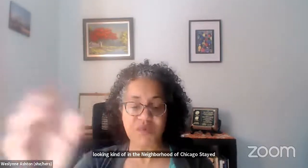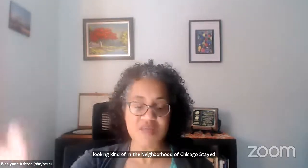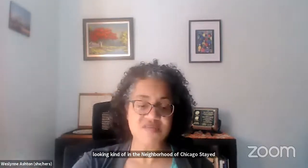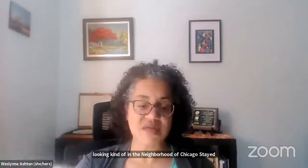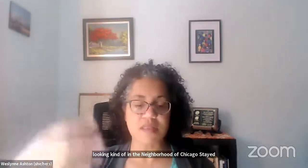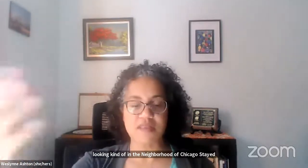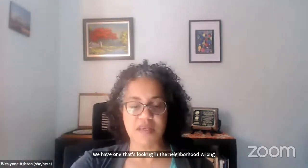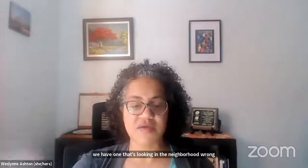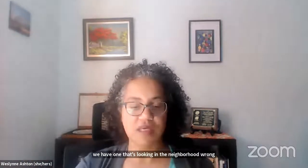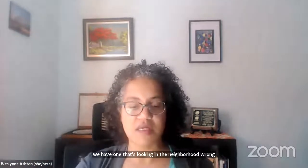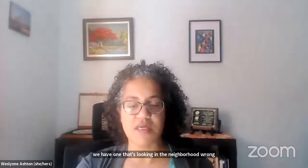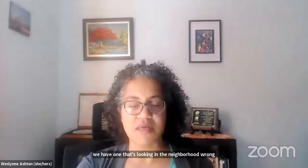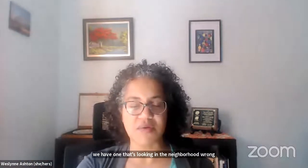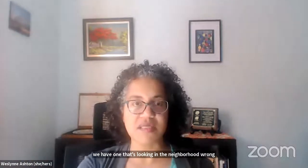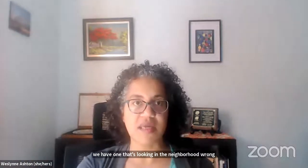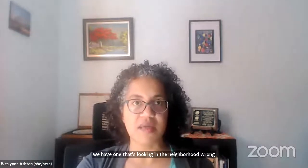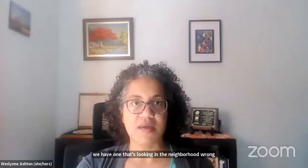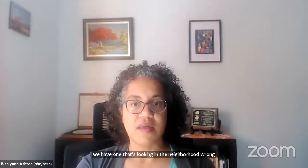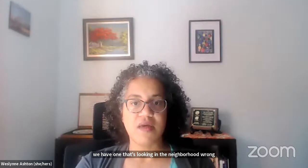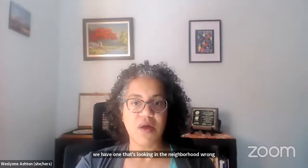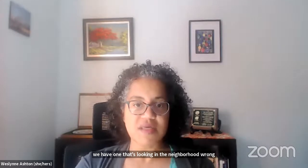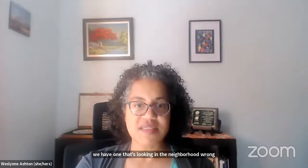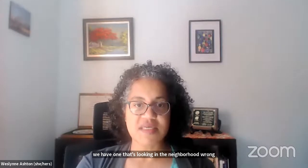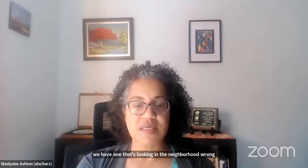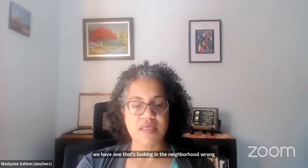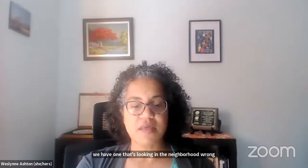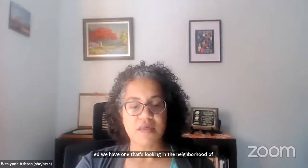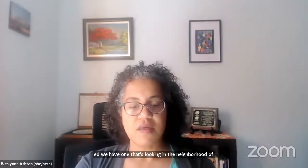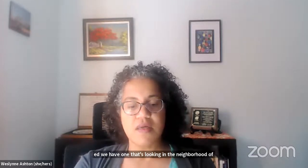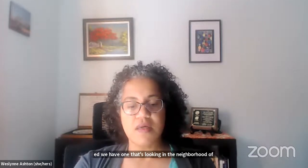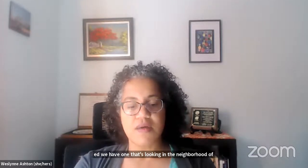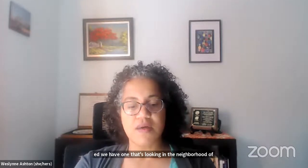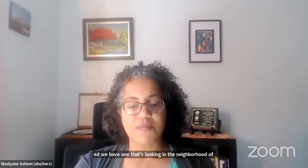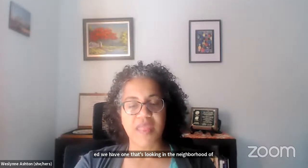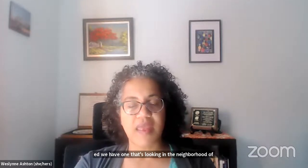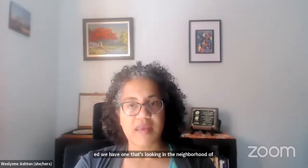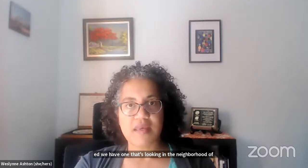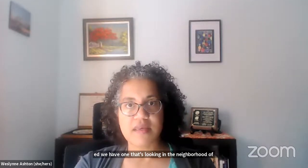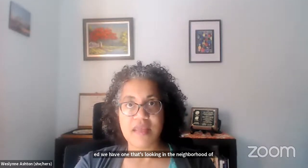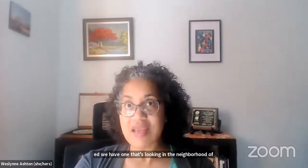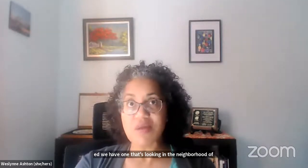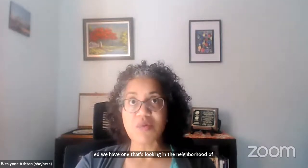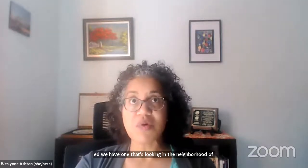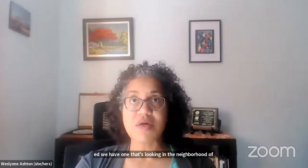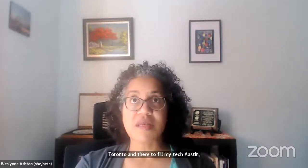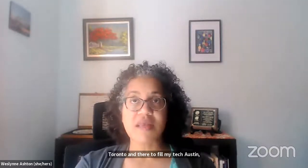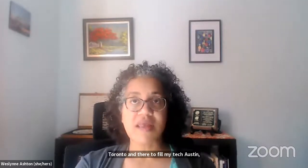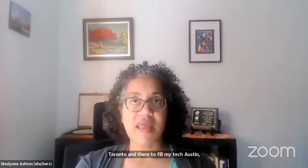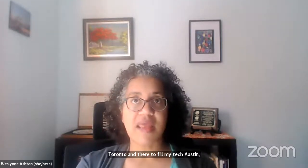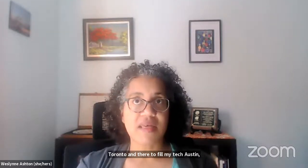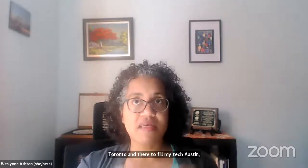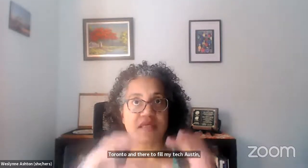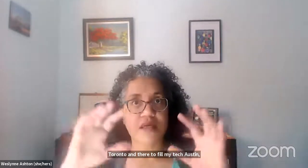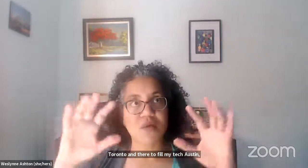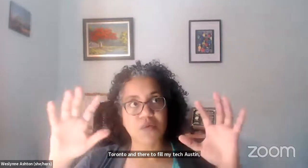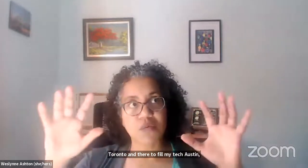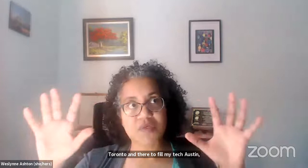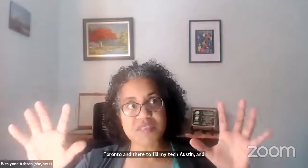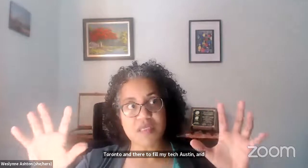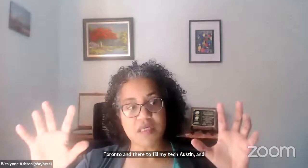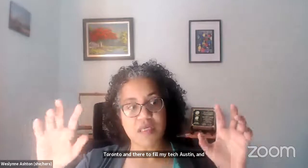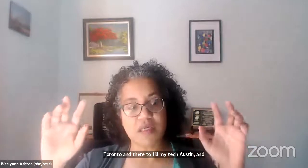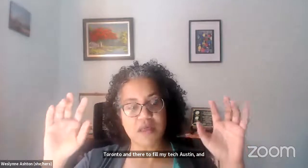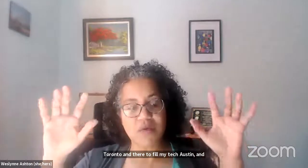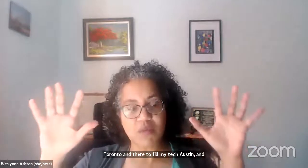of Bronzeville, near to Illinois Tech, Austin, and Englewood. And